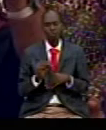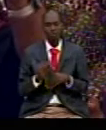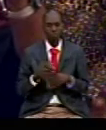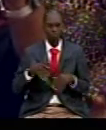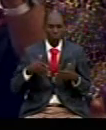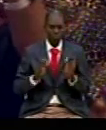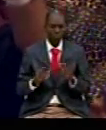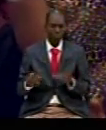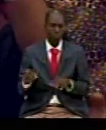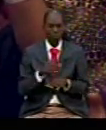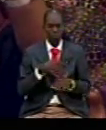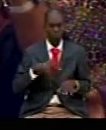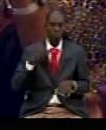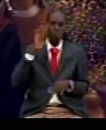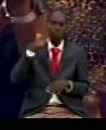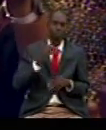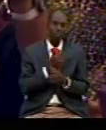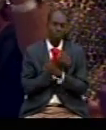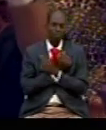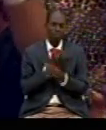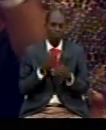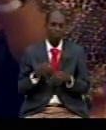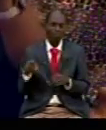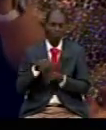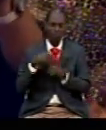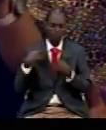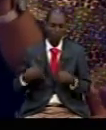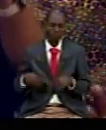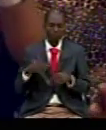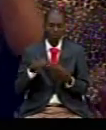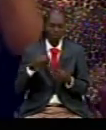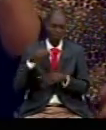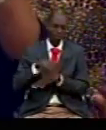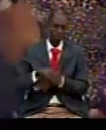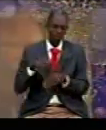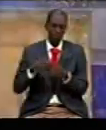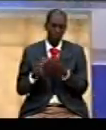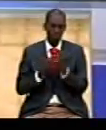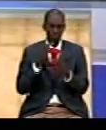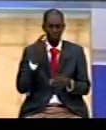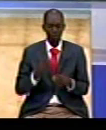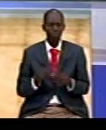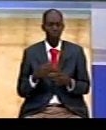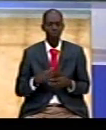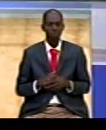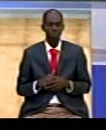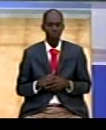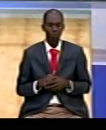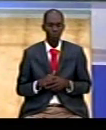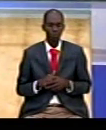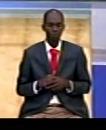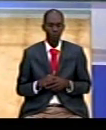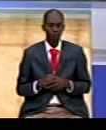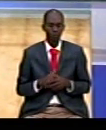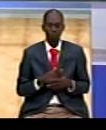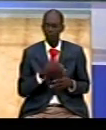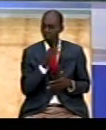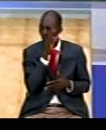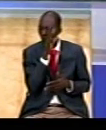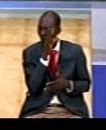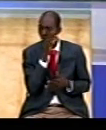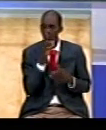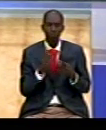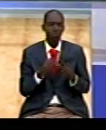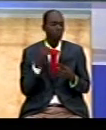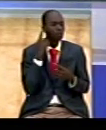them feel your love in their hearts tonight in Jesus' name. Whisper to their ears